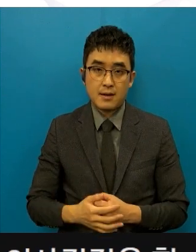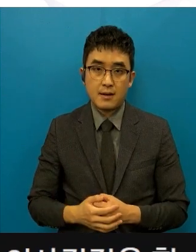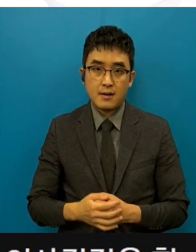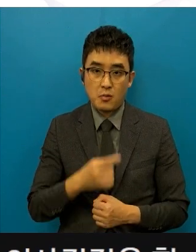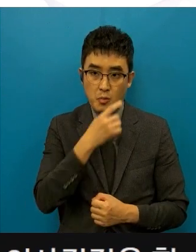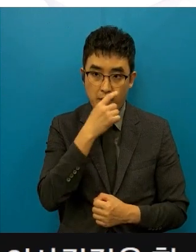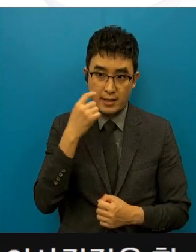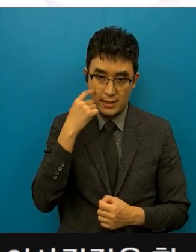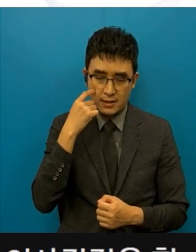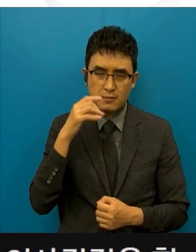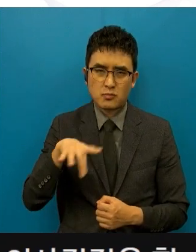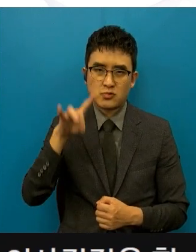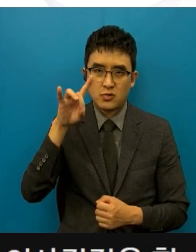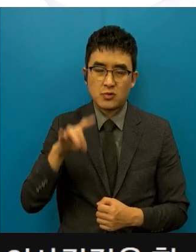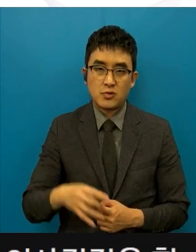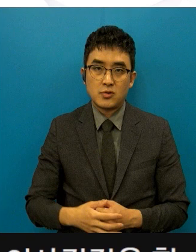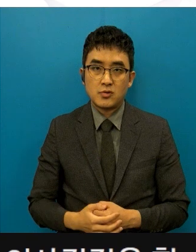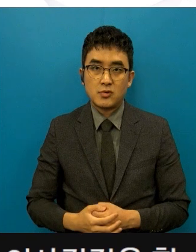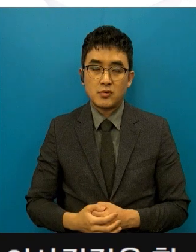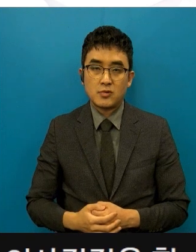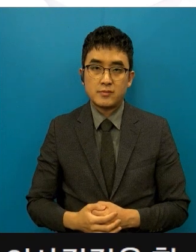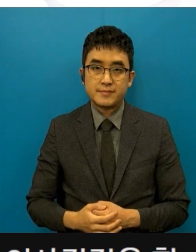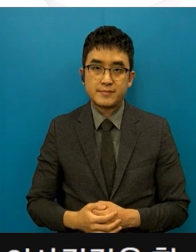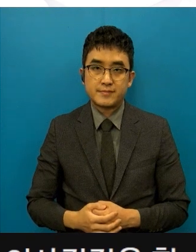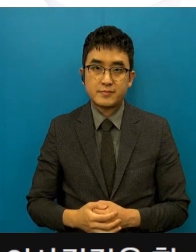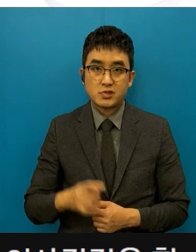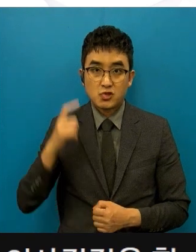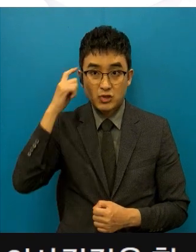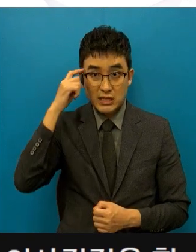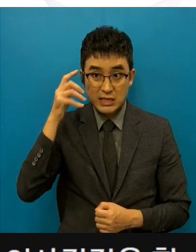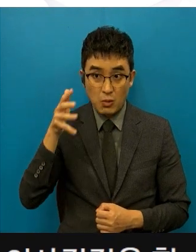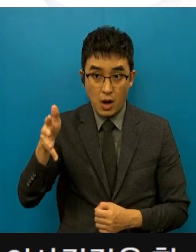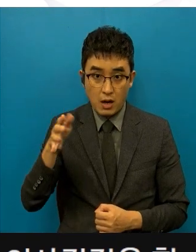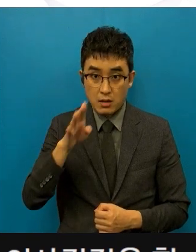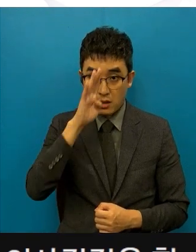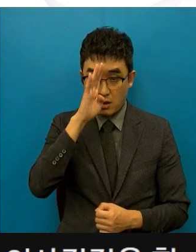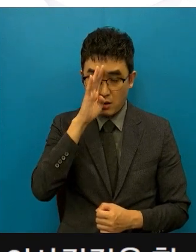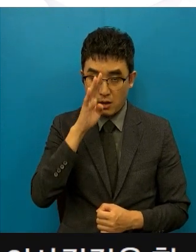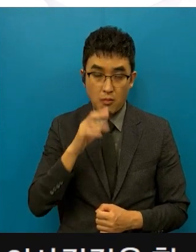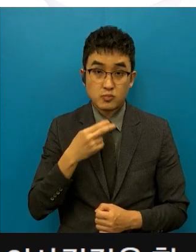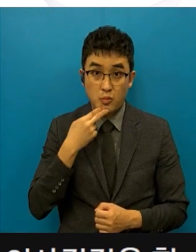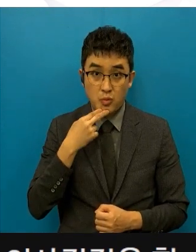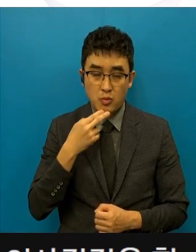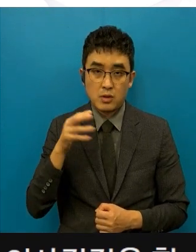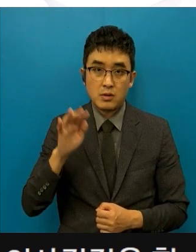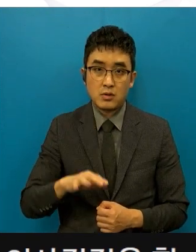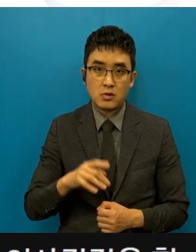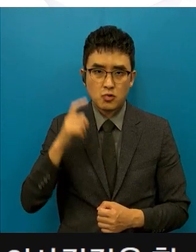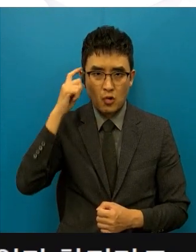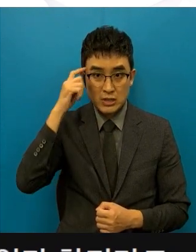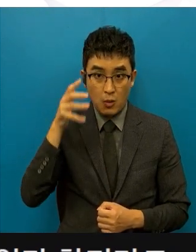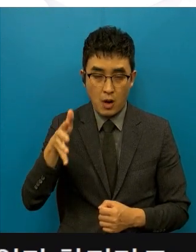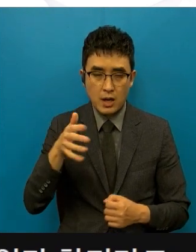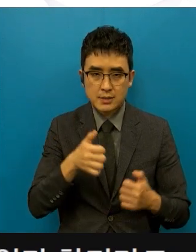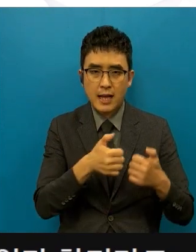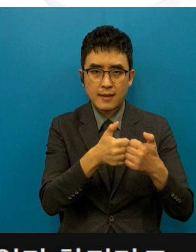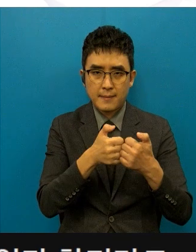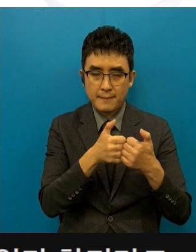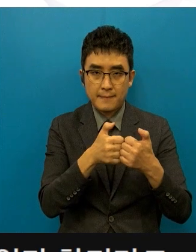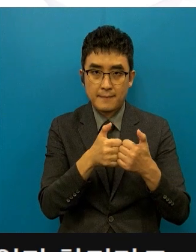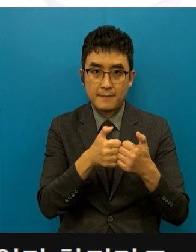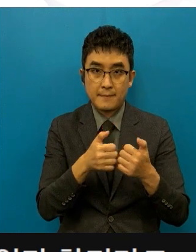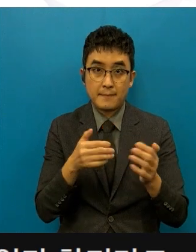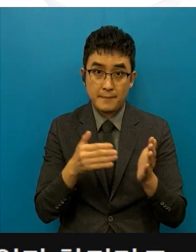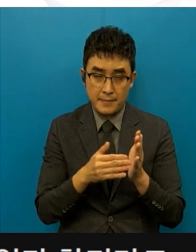be a psychiatric consultation because the whole concept of the right to die is based on personal autonomy, and we have